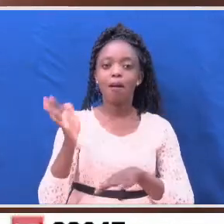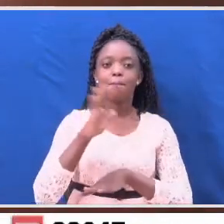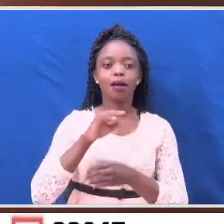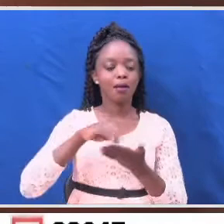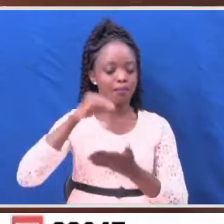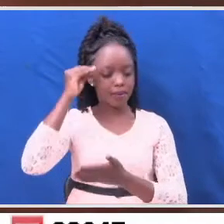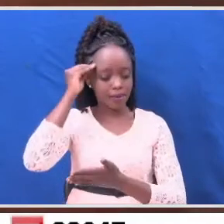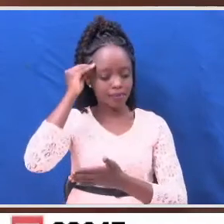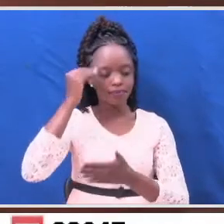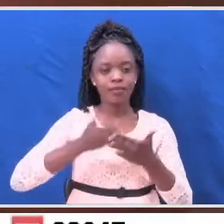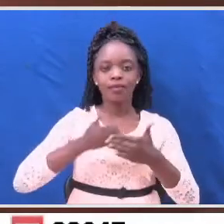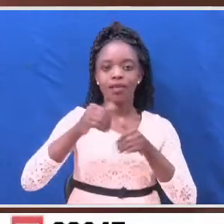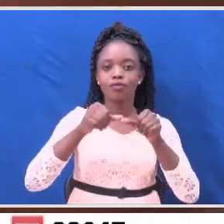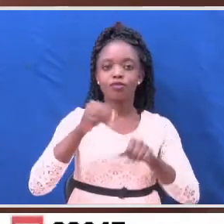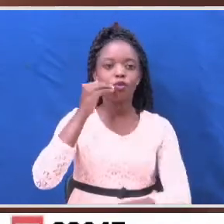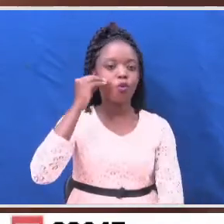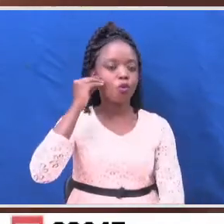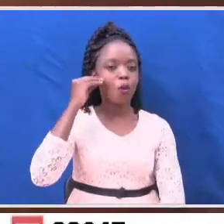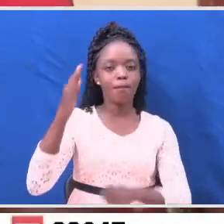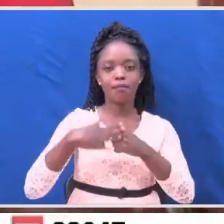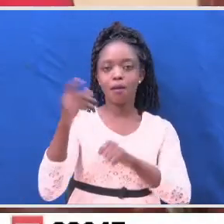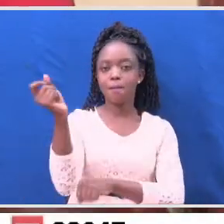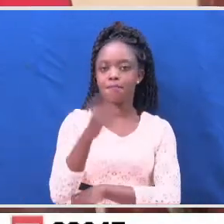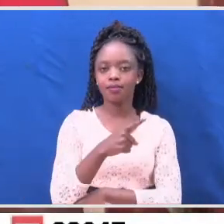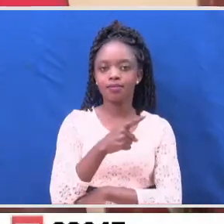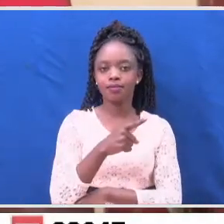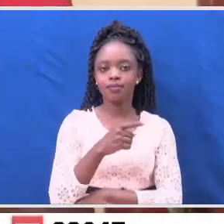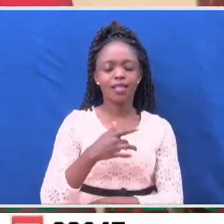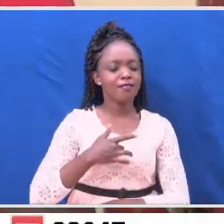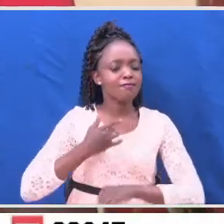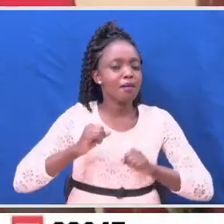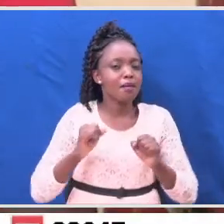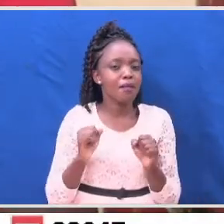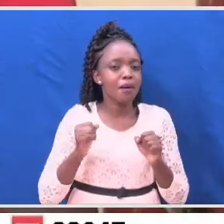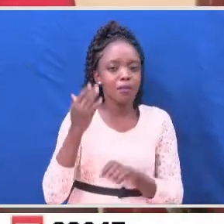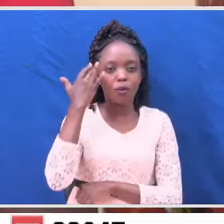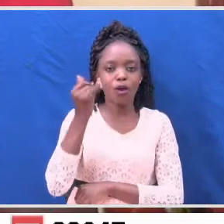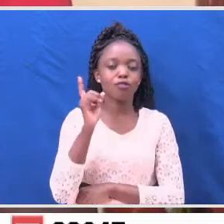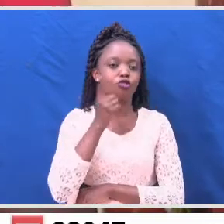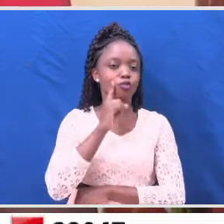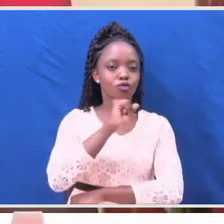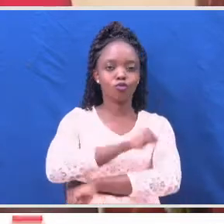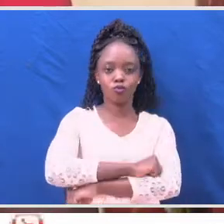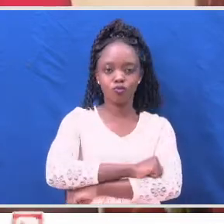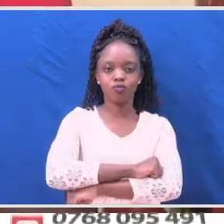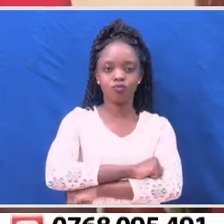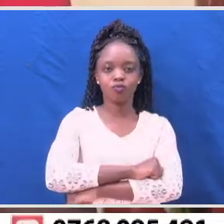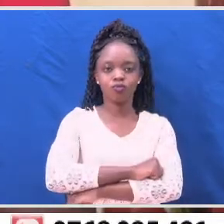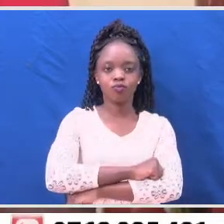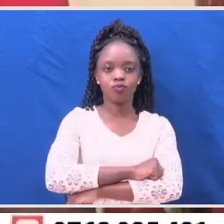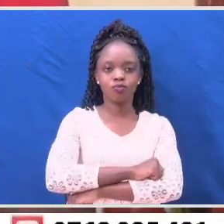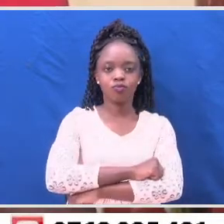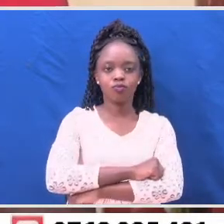classes after being home for nearly 9 months. Naisi vizuri kwa sababu ninajua naenda shule kesho. Kwa sababu